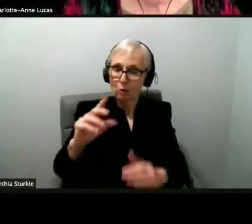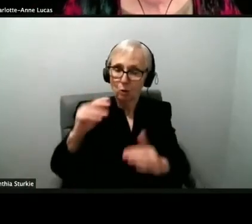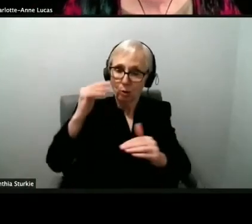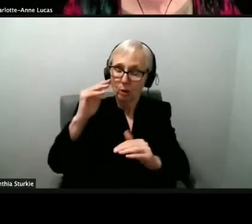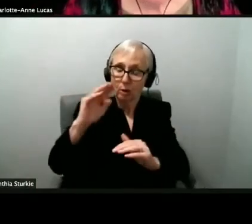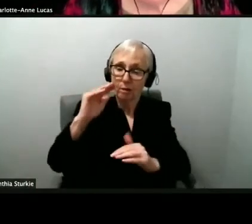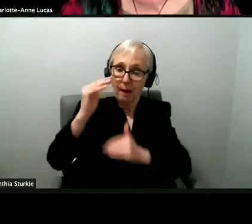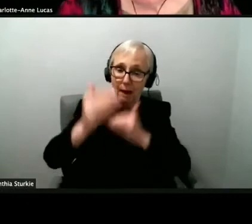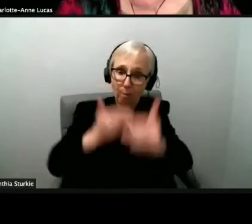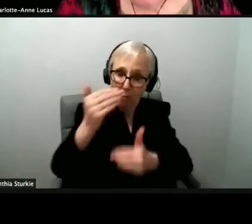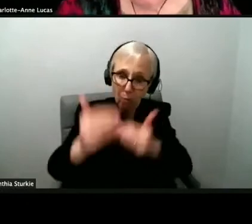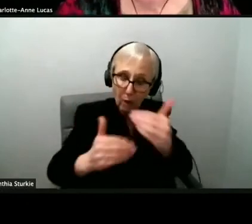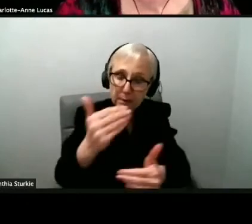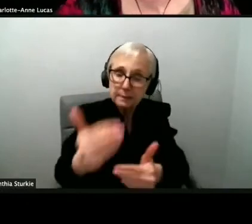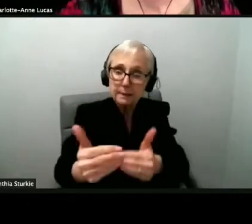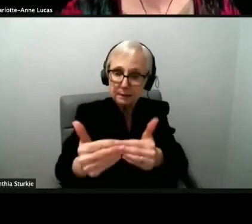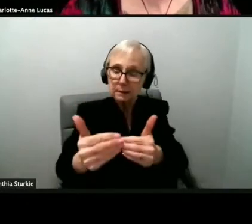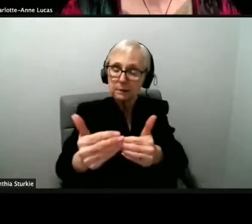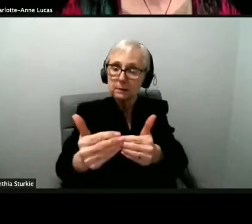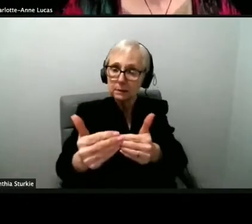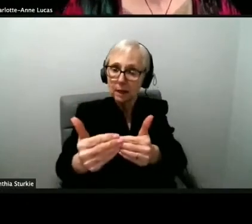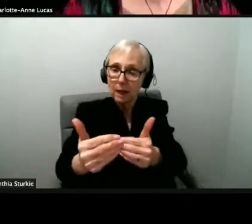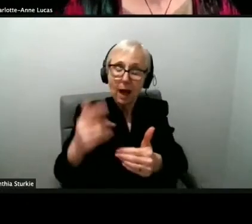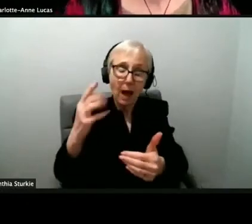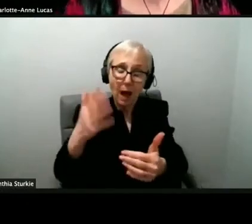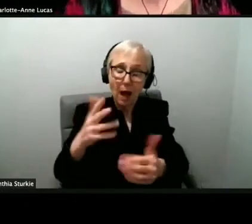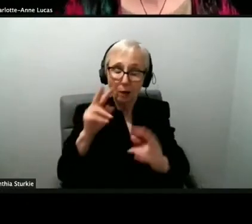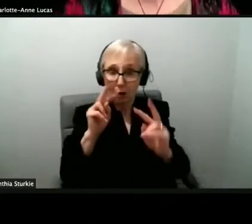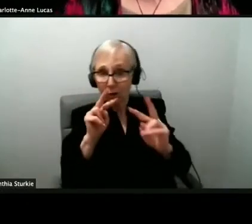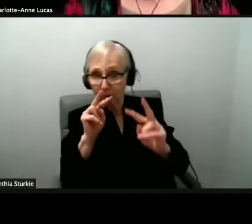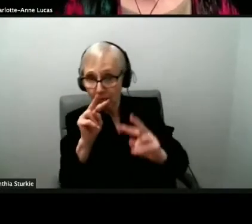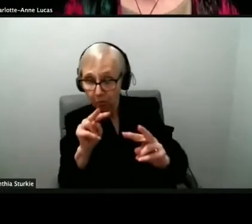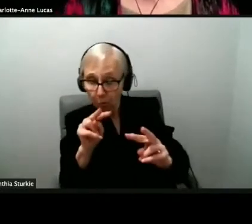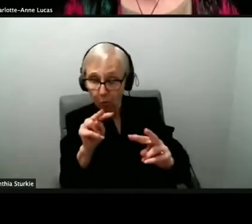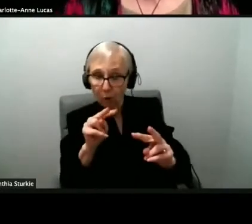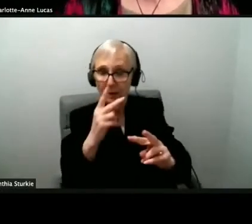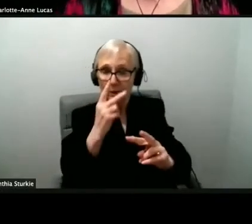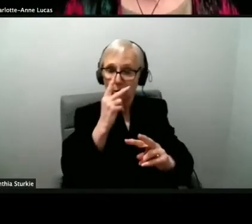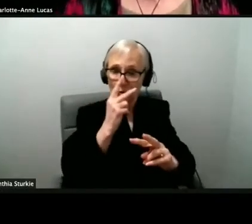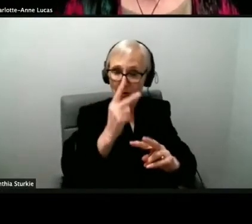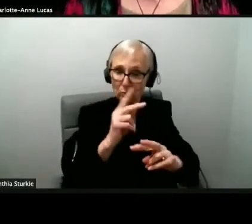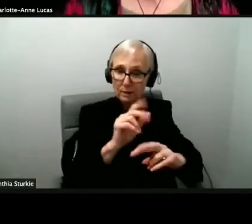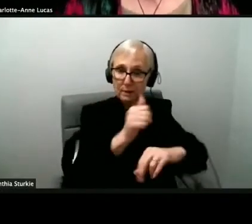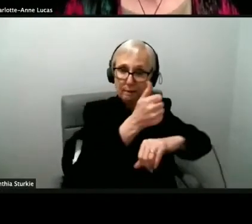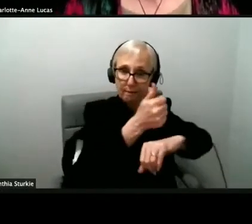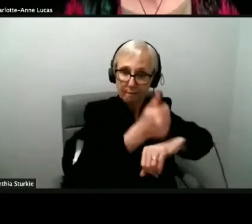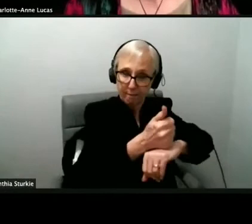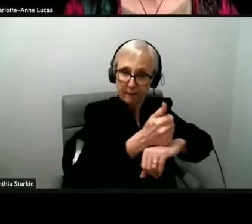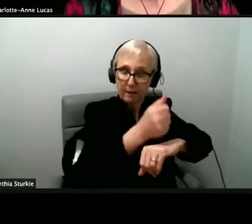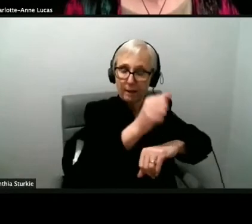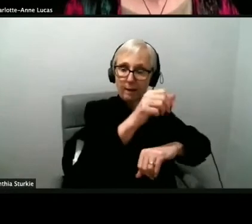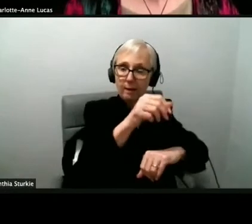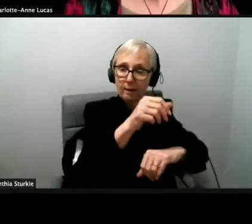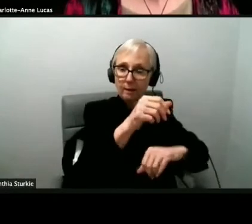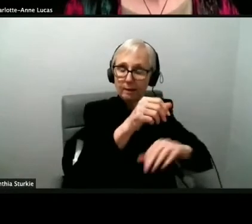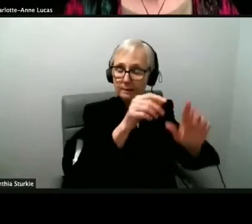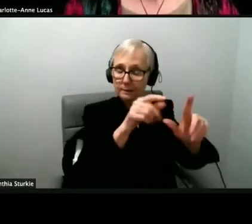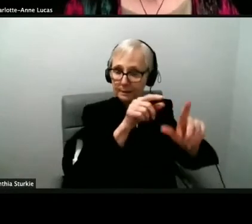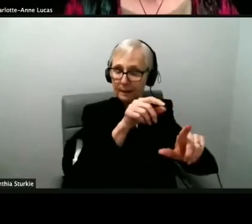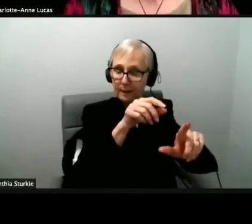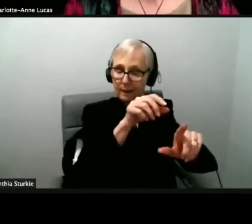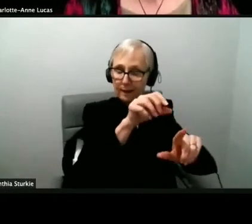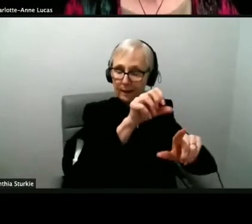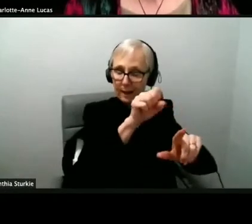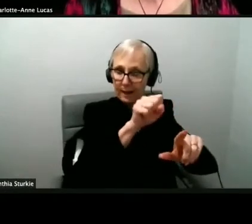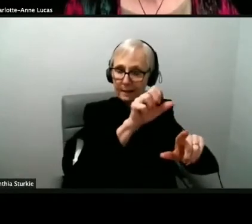it to their advantage. And I look forward to hearing the debate between Fix SAPD and TAPOA so we can get a clear